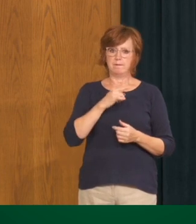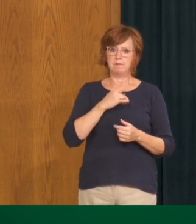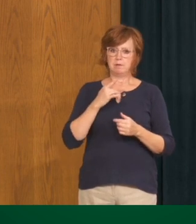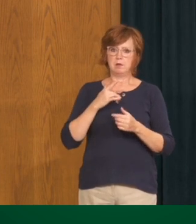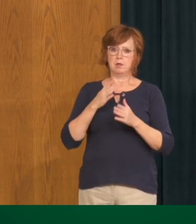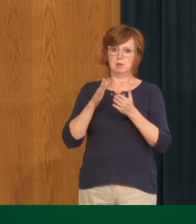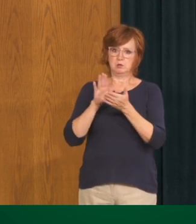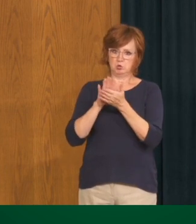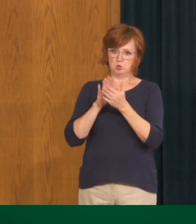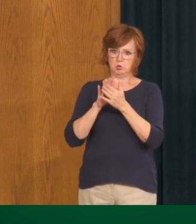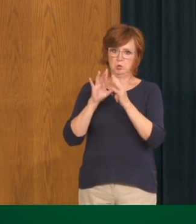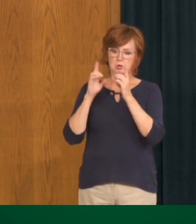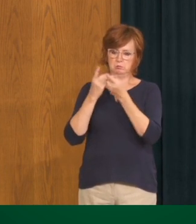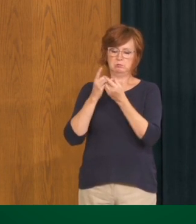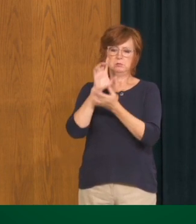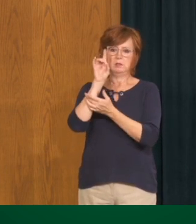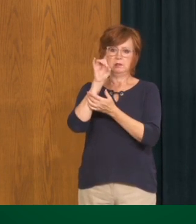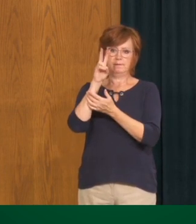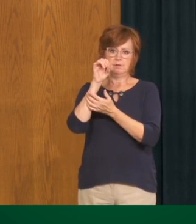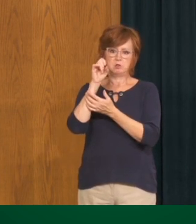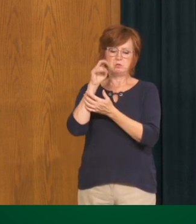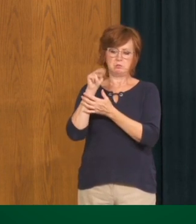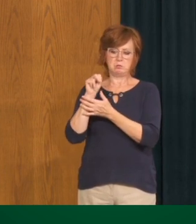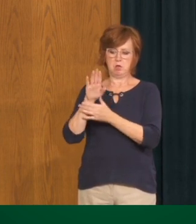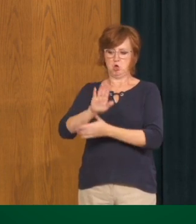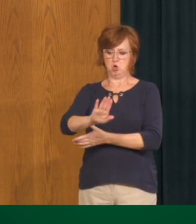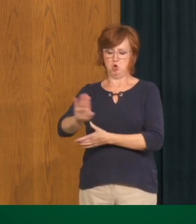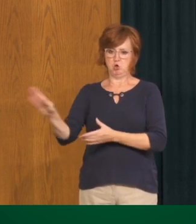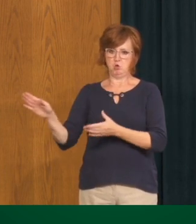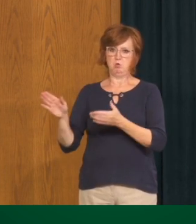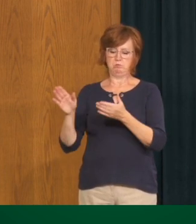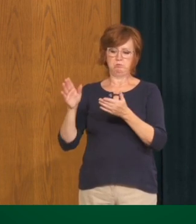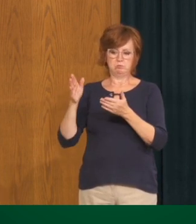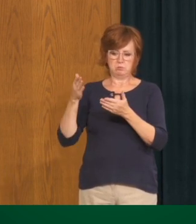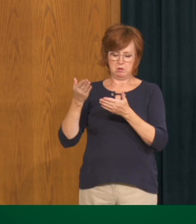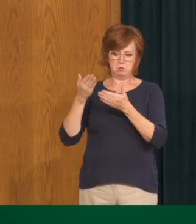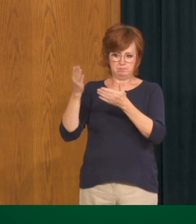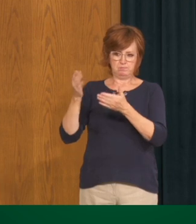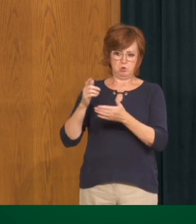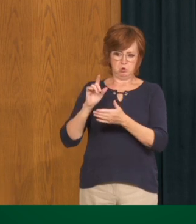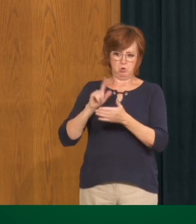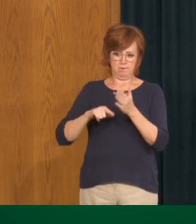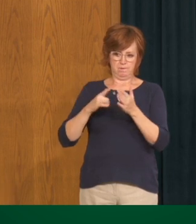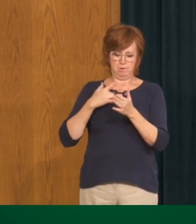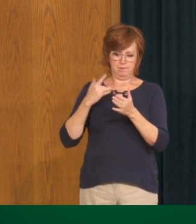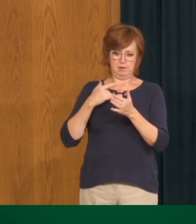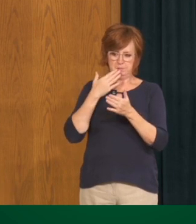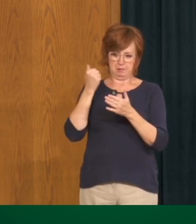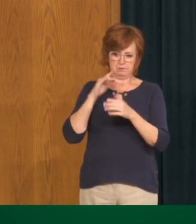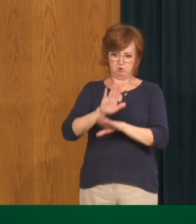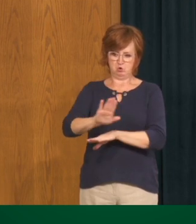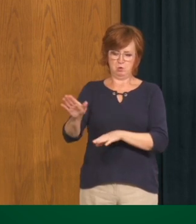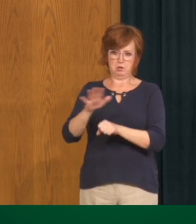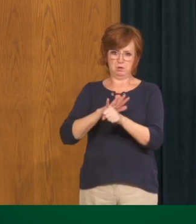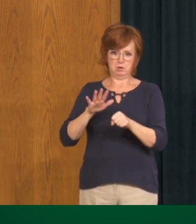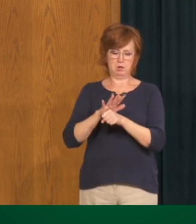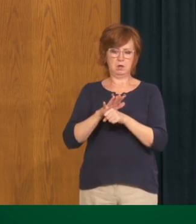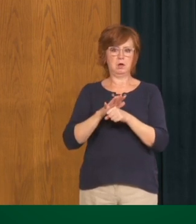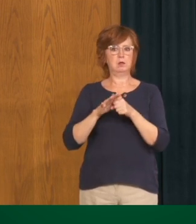so the recommendations that have been made today are that. They're recommendations that have been made by the Chief Medical Health Officer in terms of